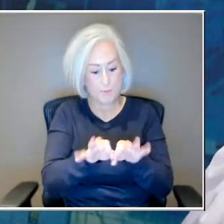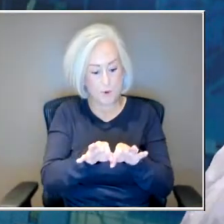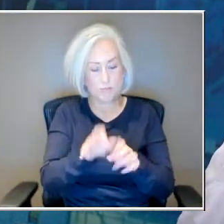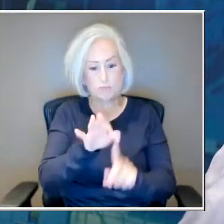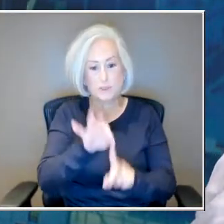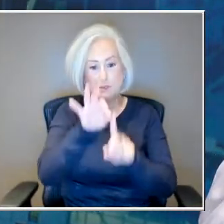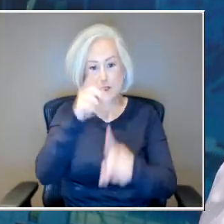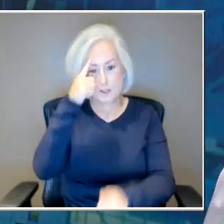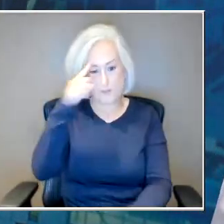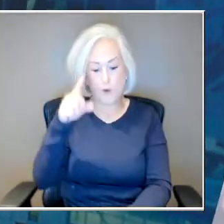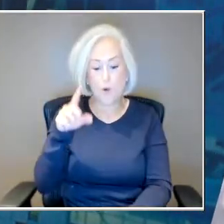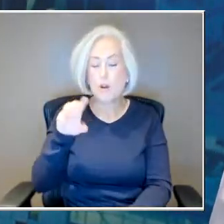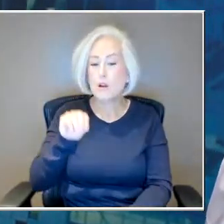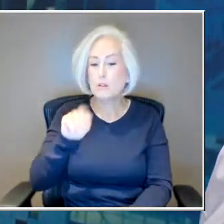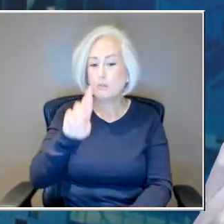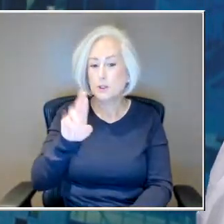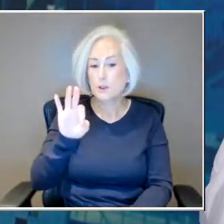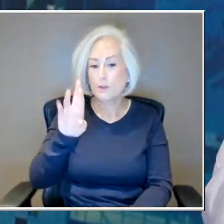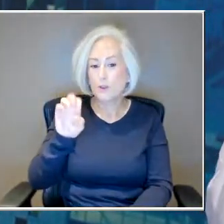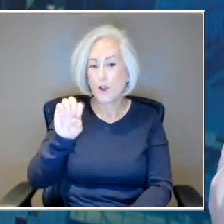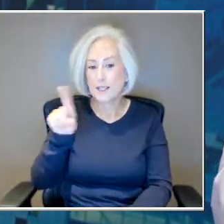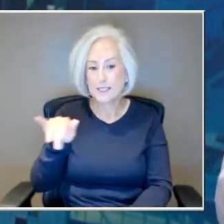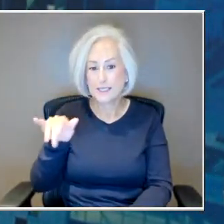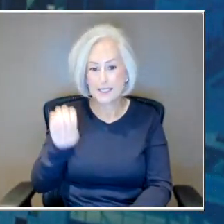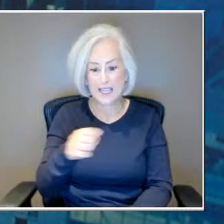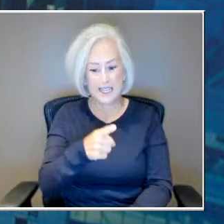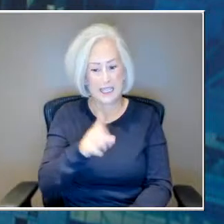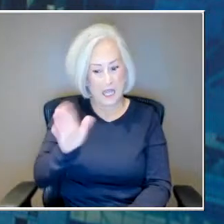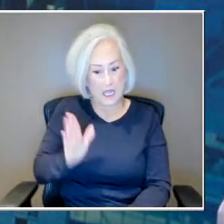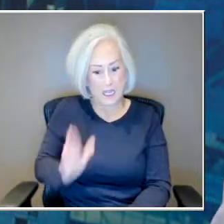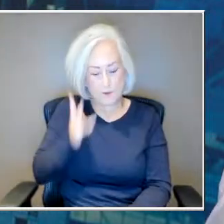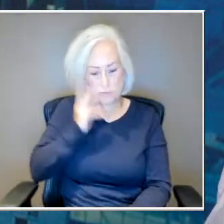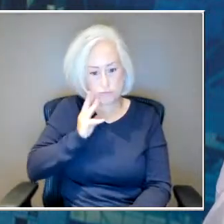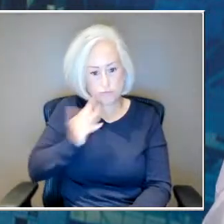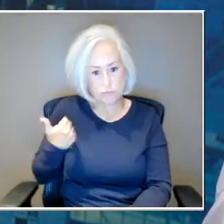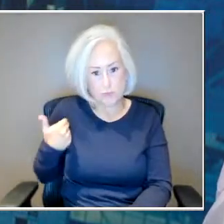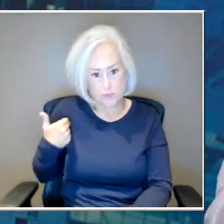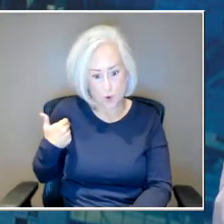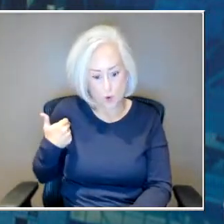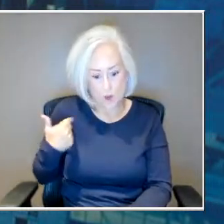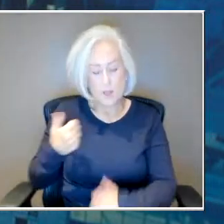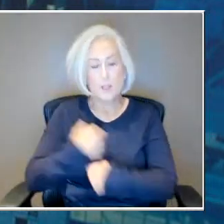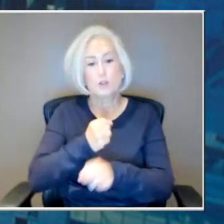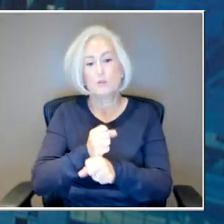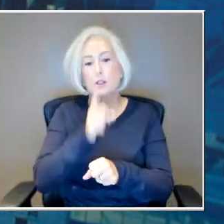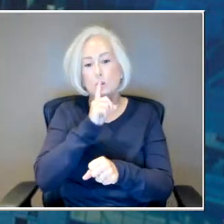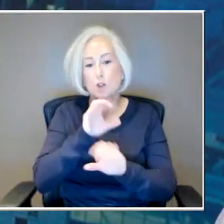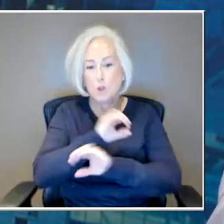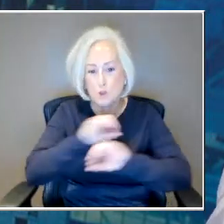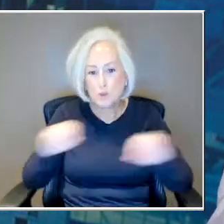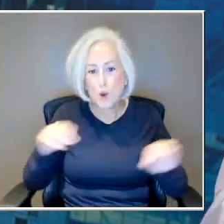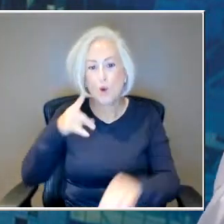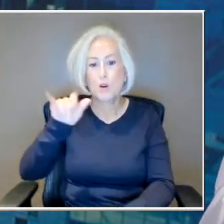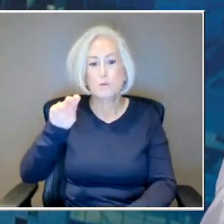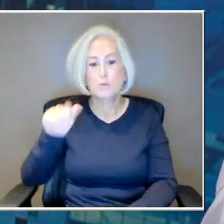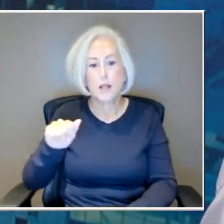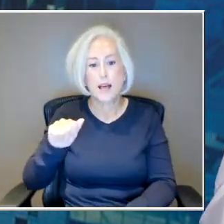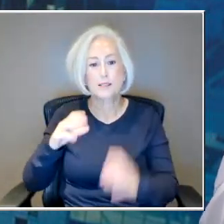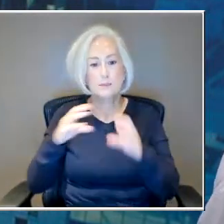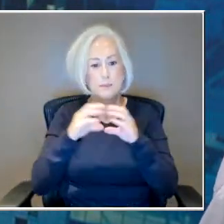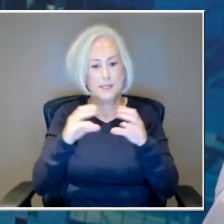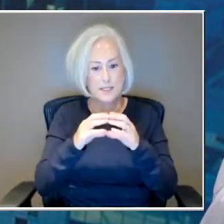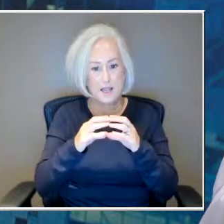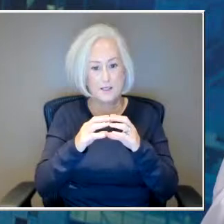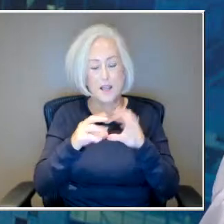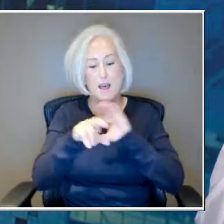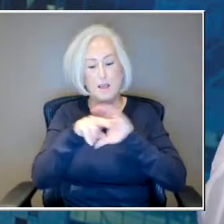situation, because he never actually achieved that, is to get the bone marrow biopsy clean of any plasma cells and the PET scan also clean of any diseases